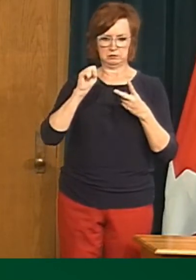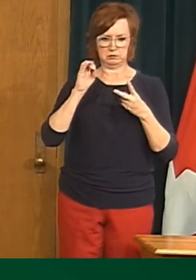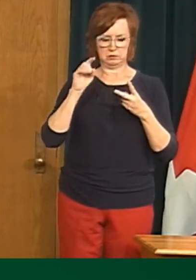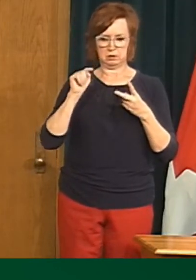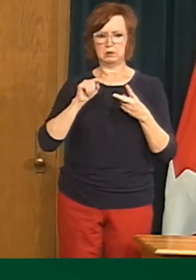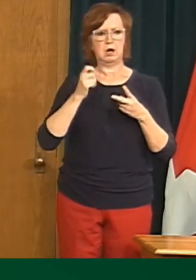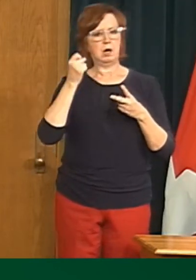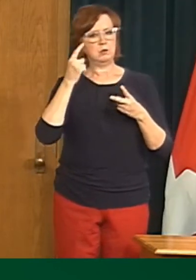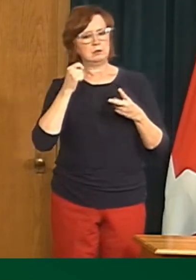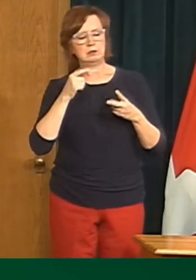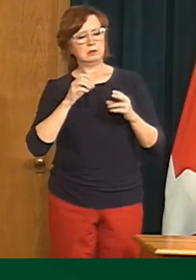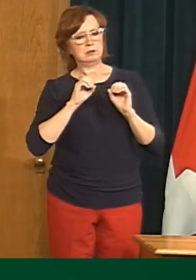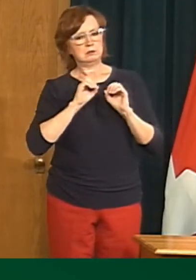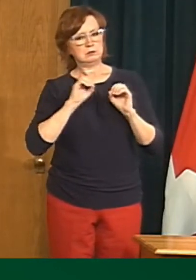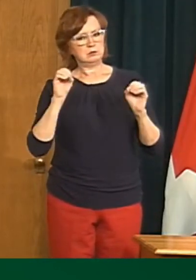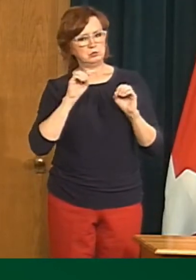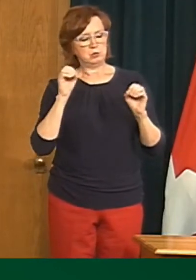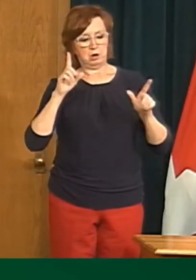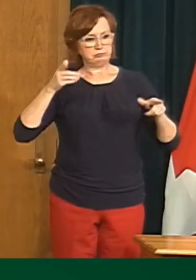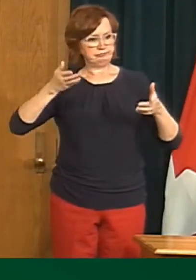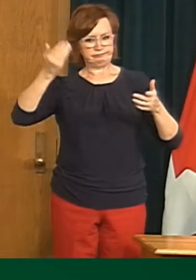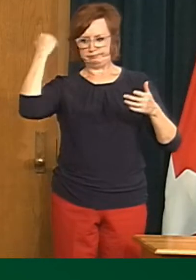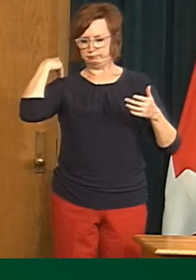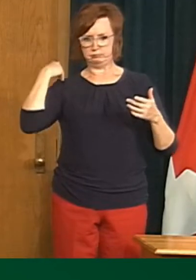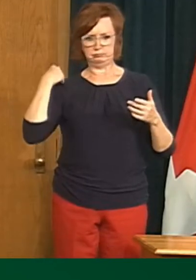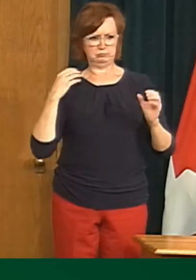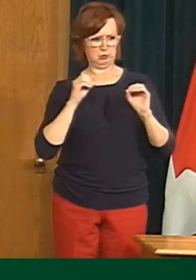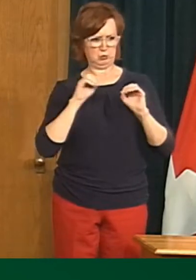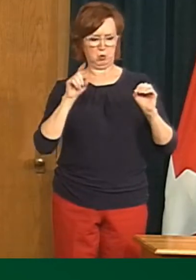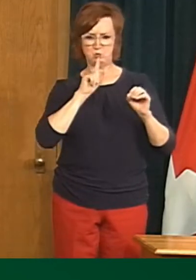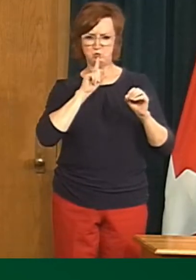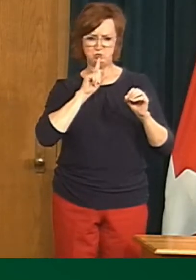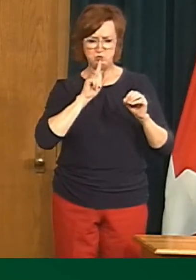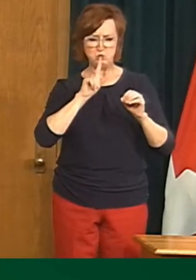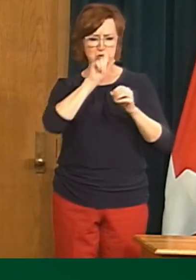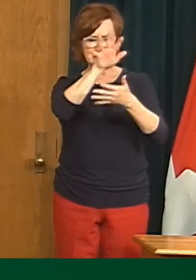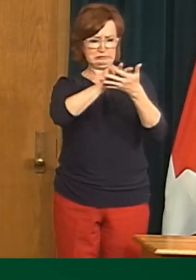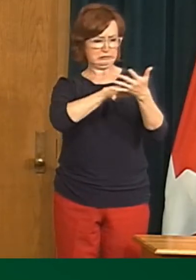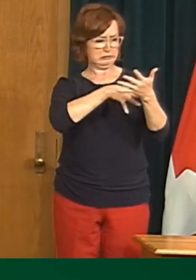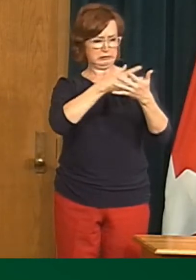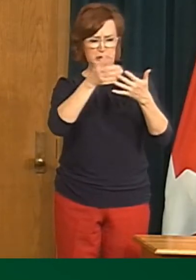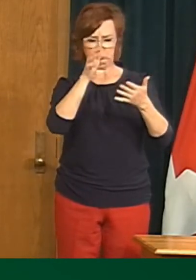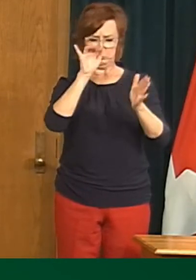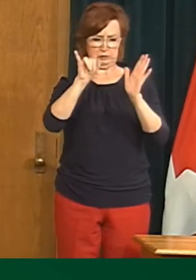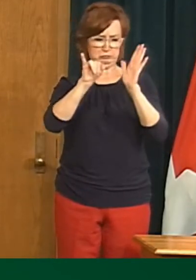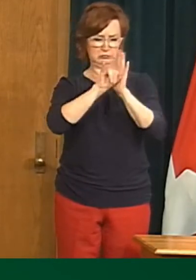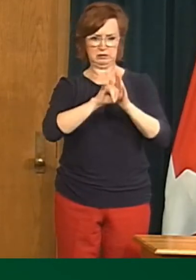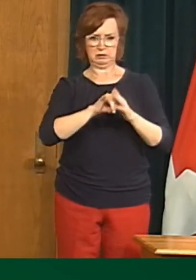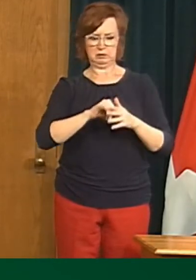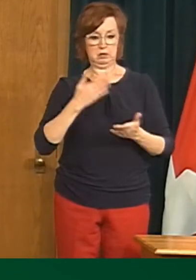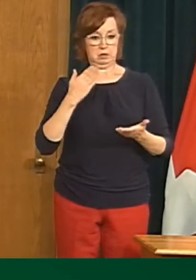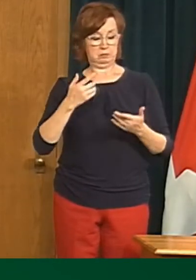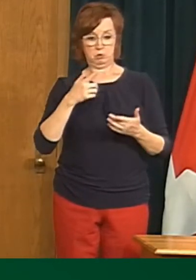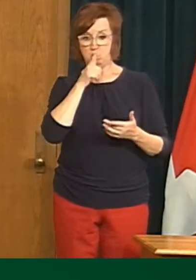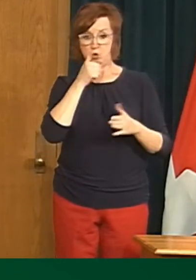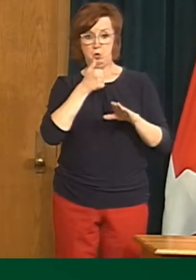now, and this is where maybe some of the confusion is, and this is on me. This is where maybe some of the confusion is we just haven't been able to ascertain the time